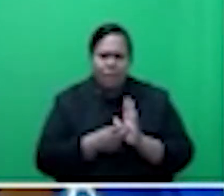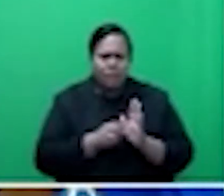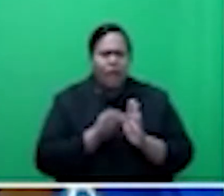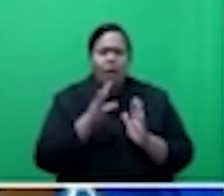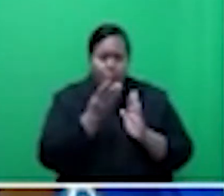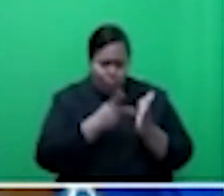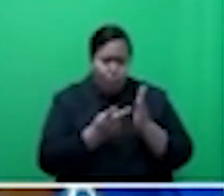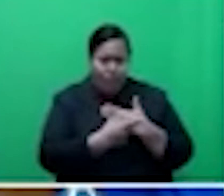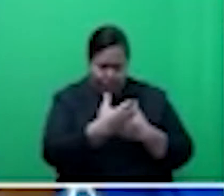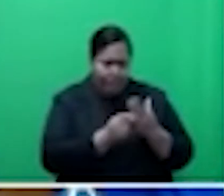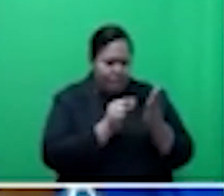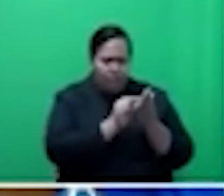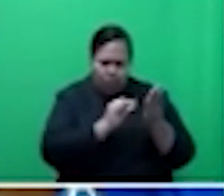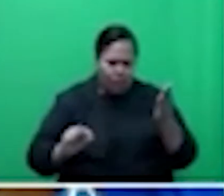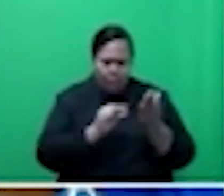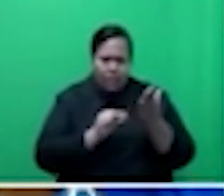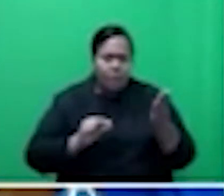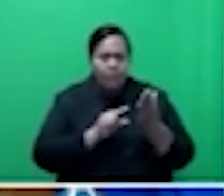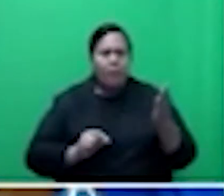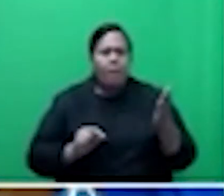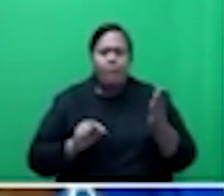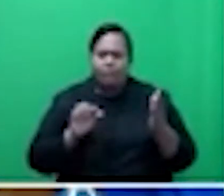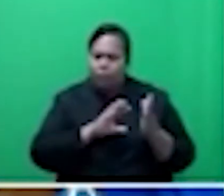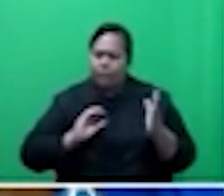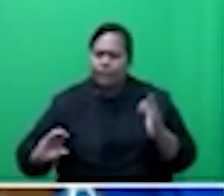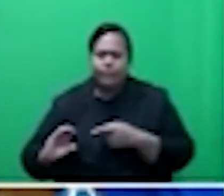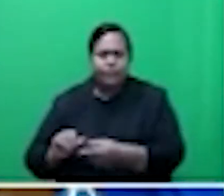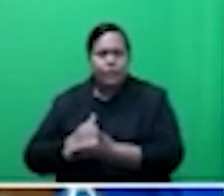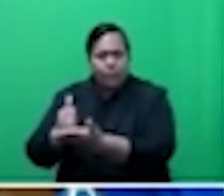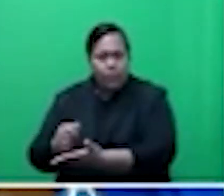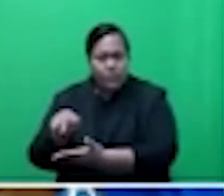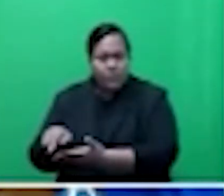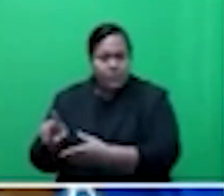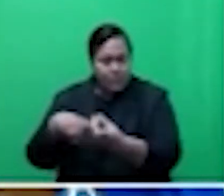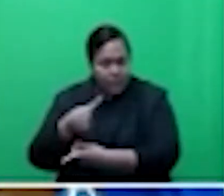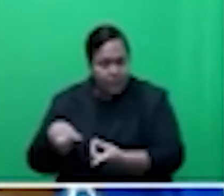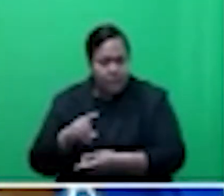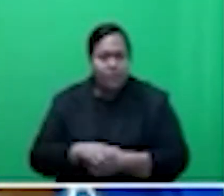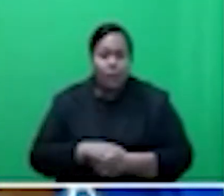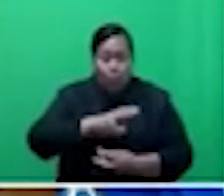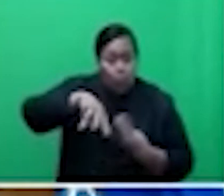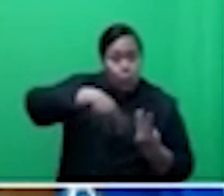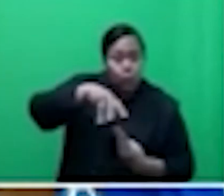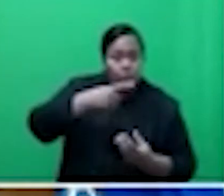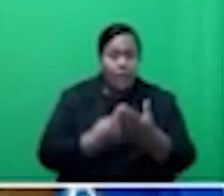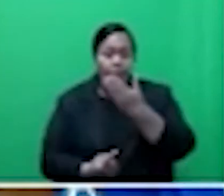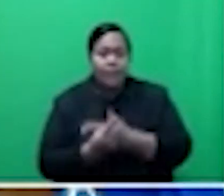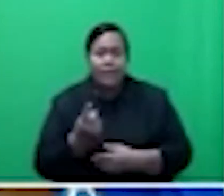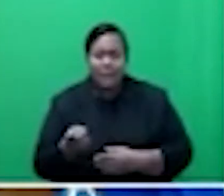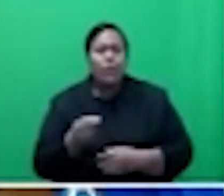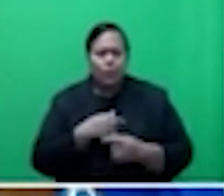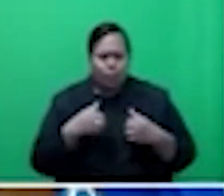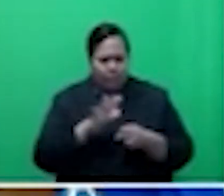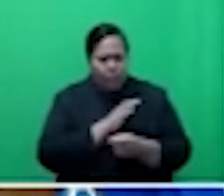were budgeted to address things that we need to address immediately. When we had the devastation in Winston, we had to make sure that we pull funds